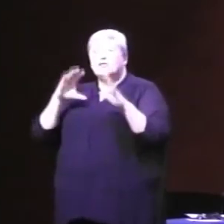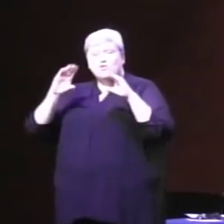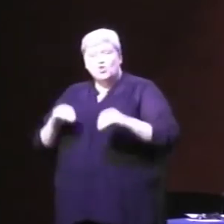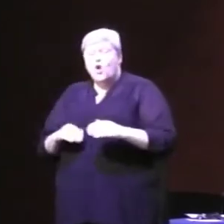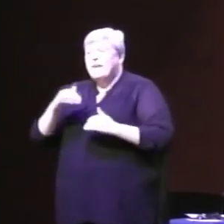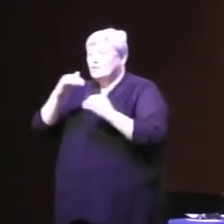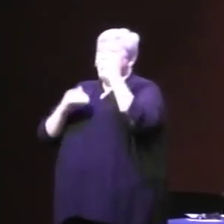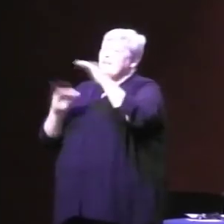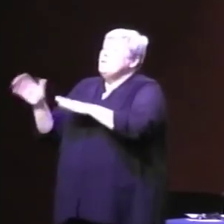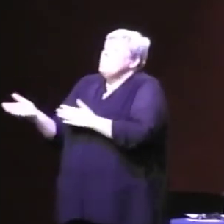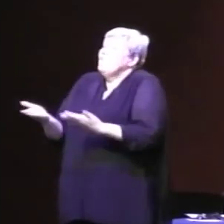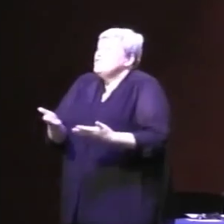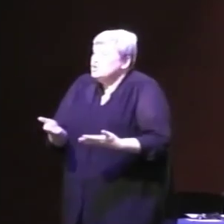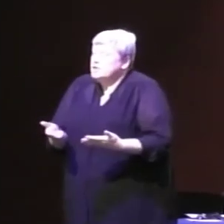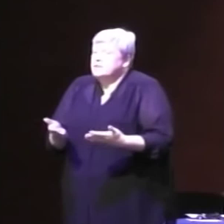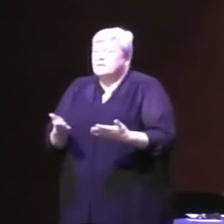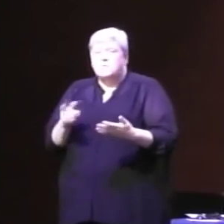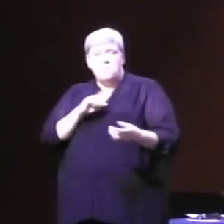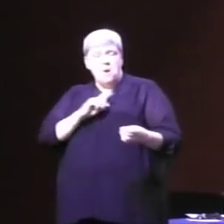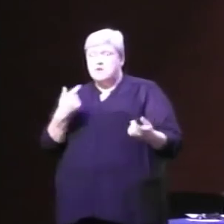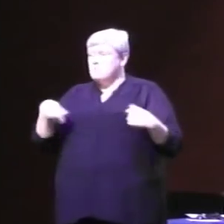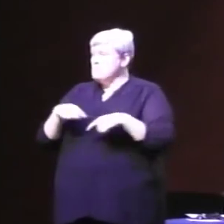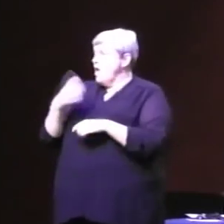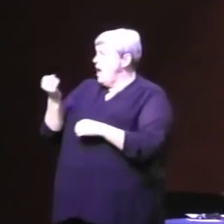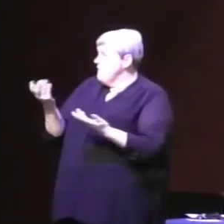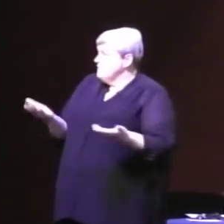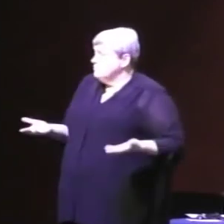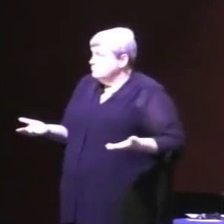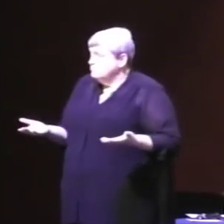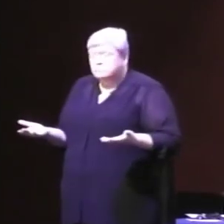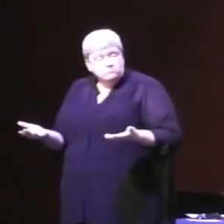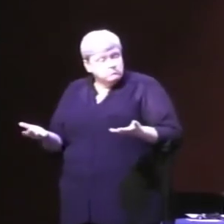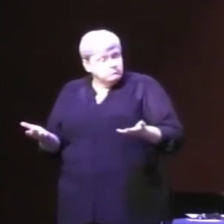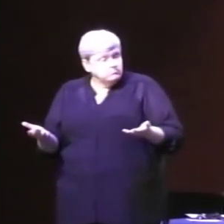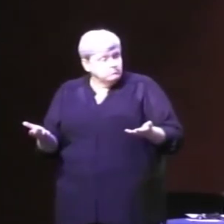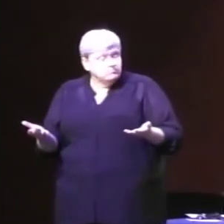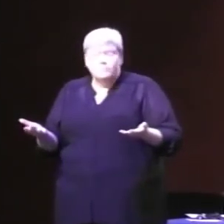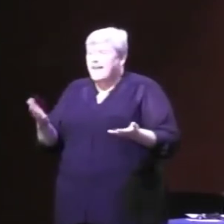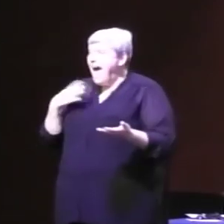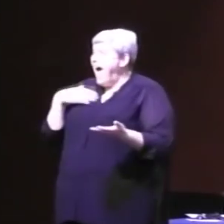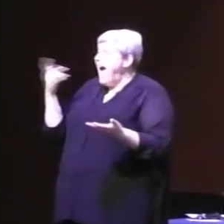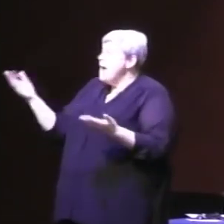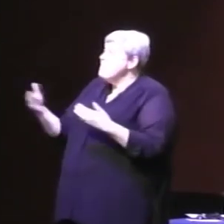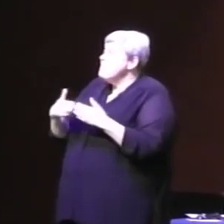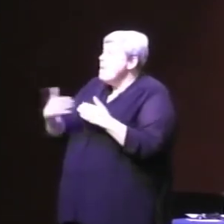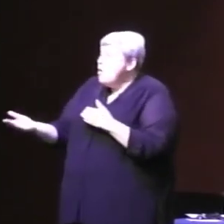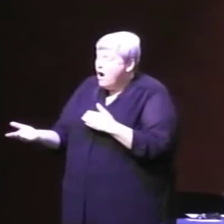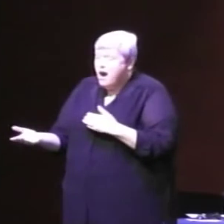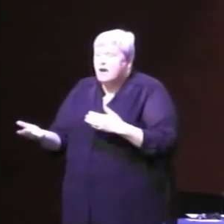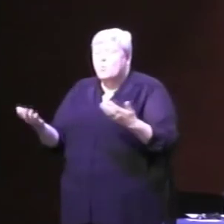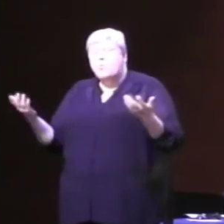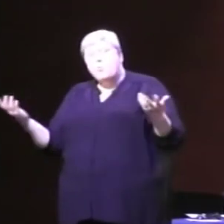provision. So why don't we have these decent public services and more?